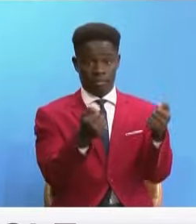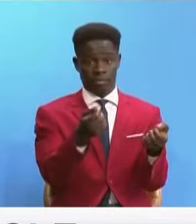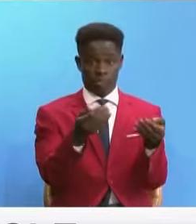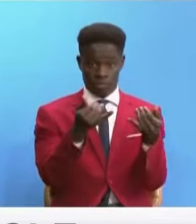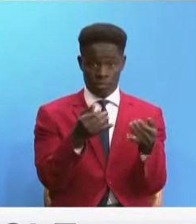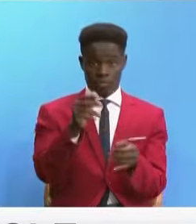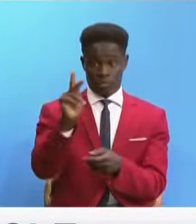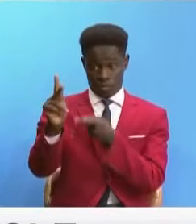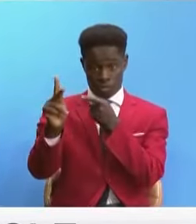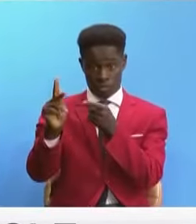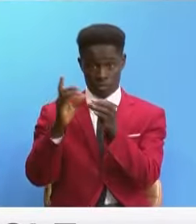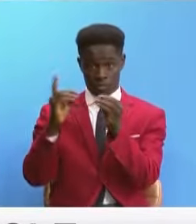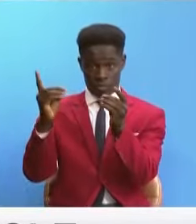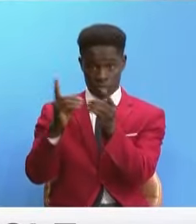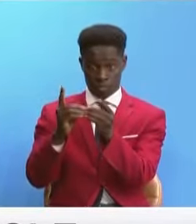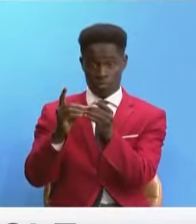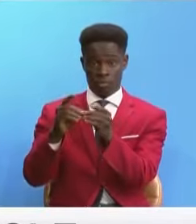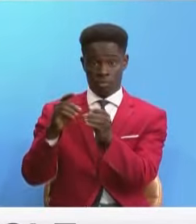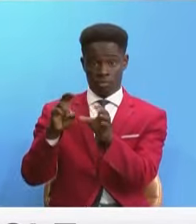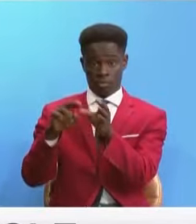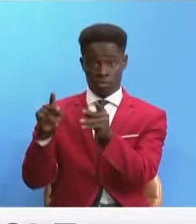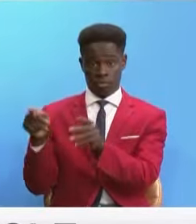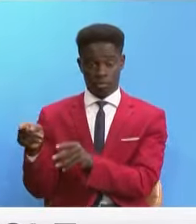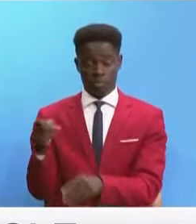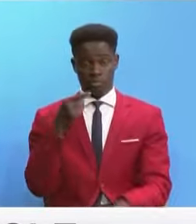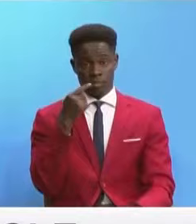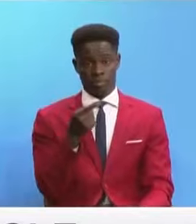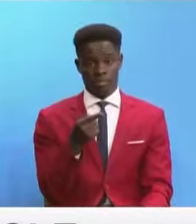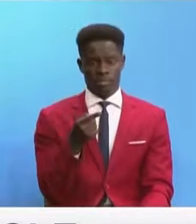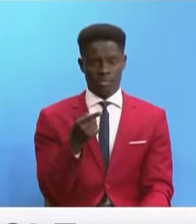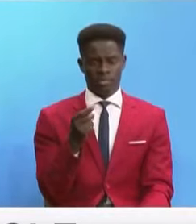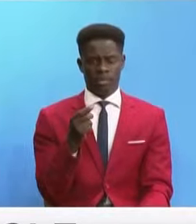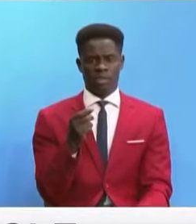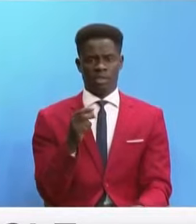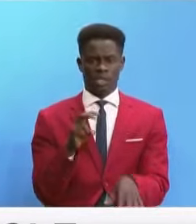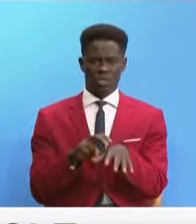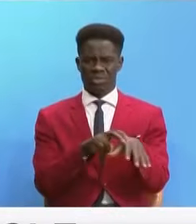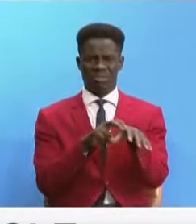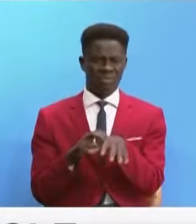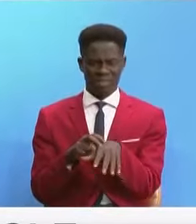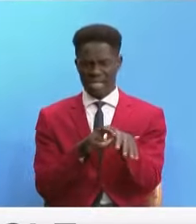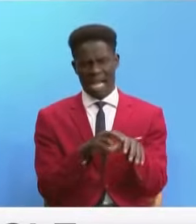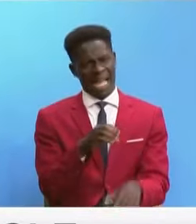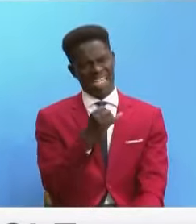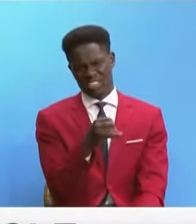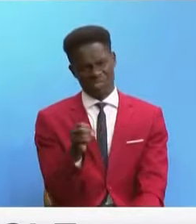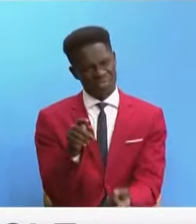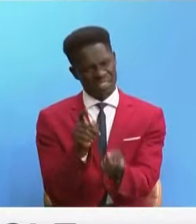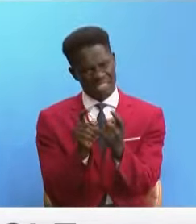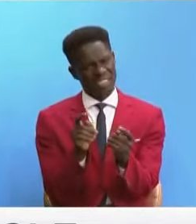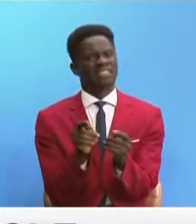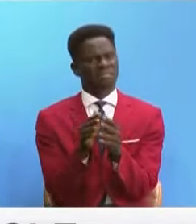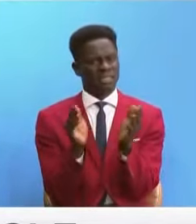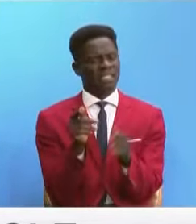Anthony Kalunga equally had this to say. Transport has been a major issue to an extent where I think home vehicles are broken down,